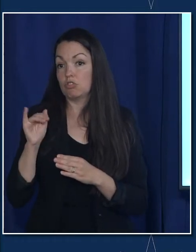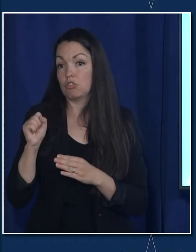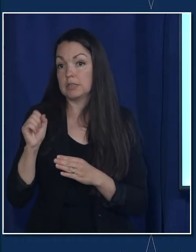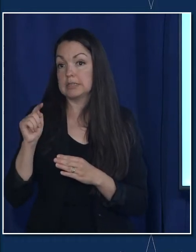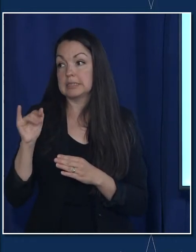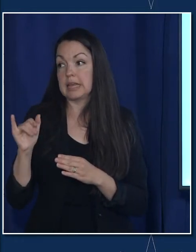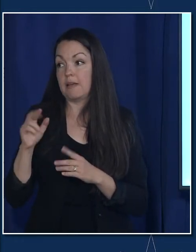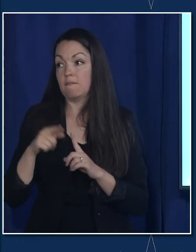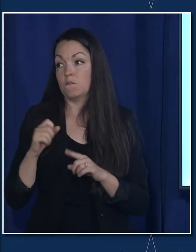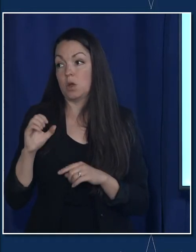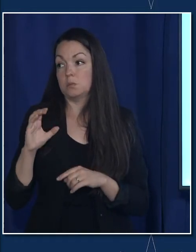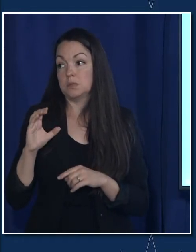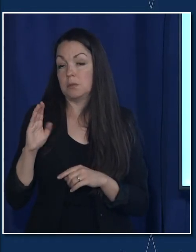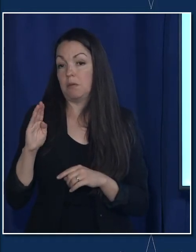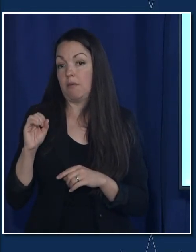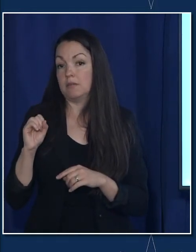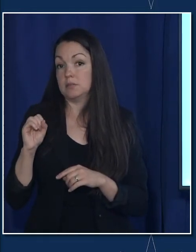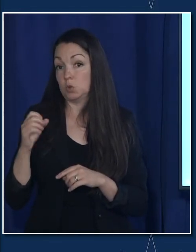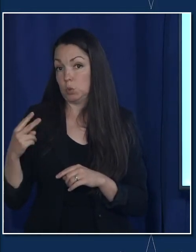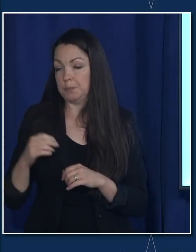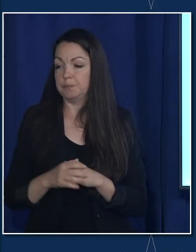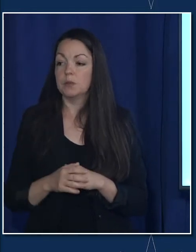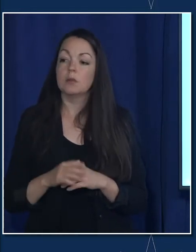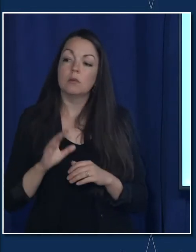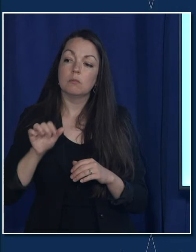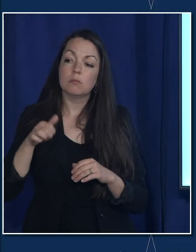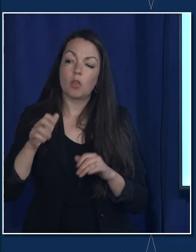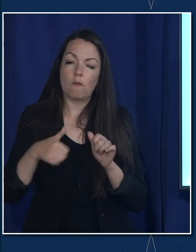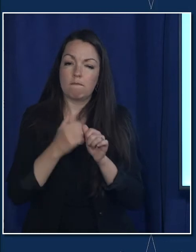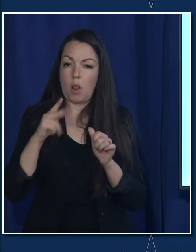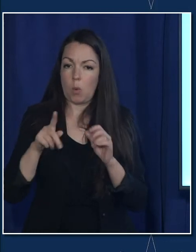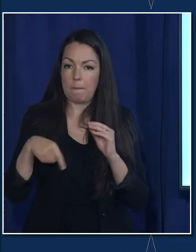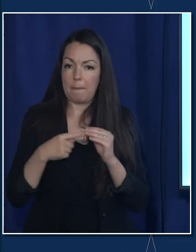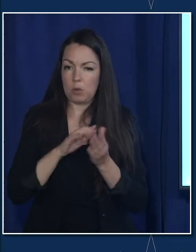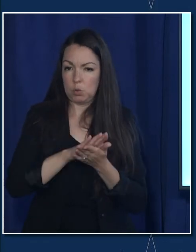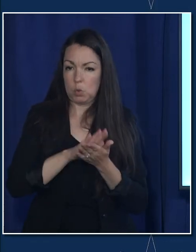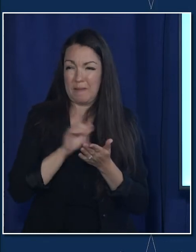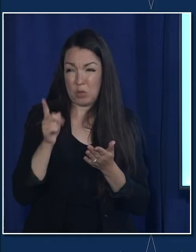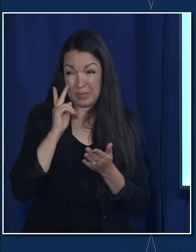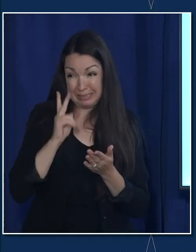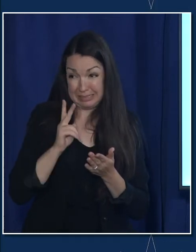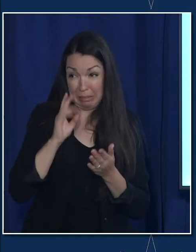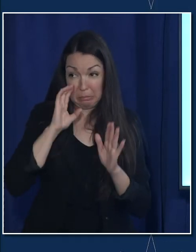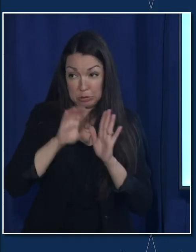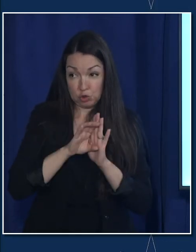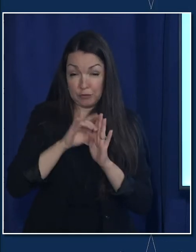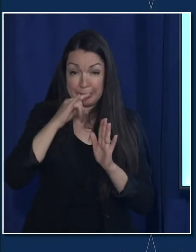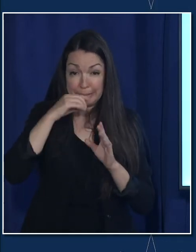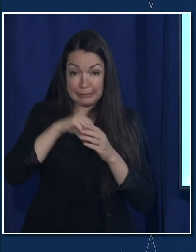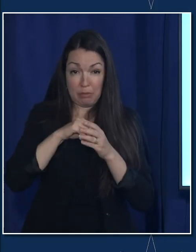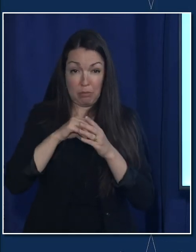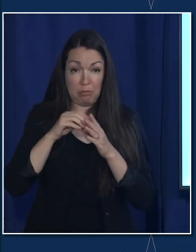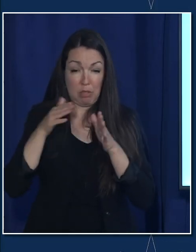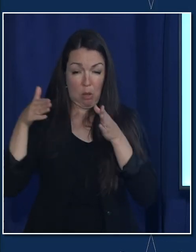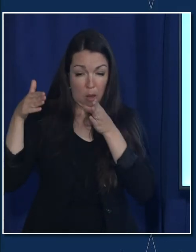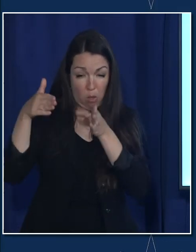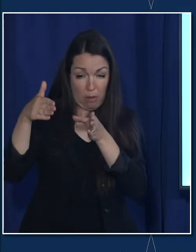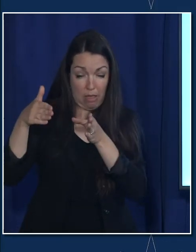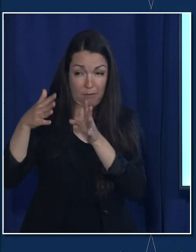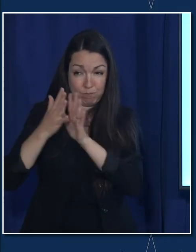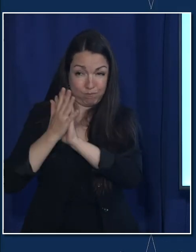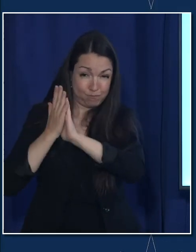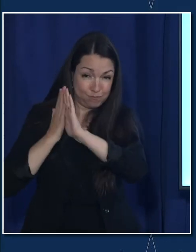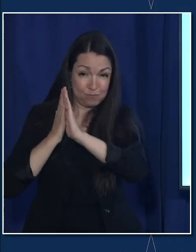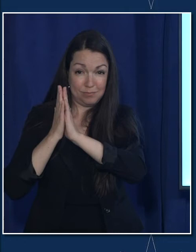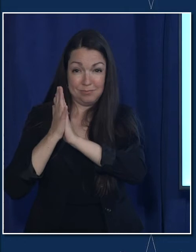Just another follow-up question on the return of school here. Have you seen these pictures of kids in hallways really packed in tightly? I'm wondering